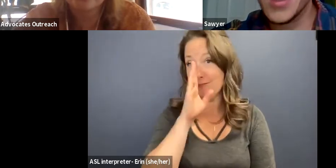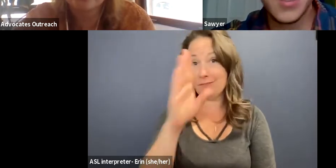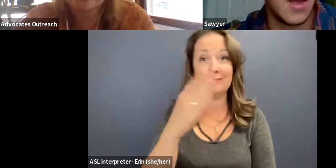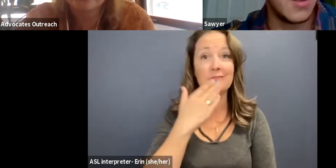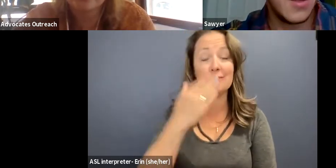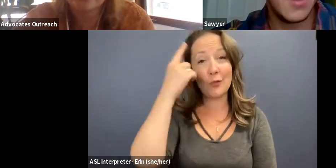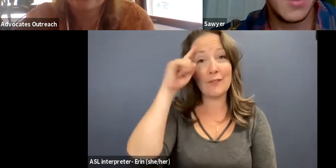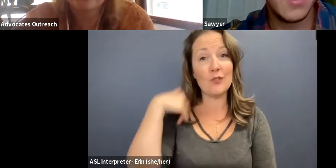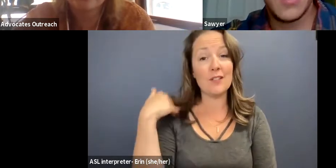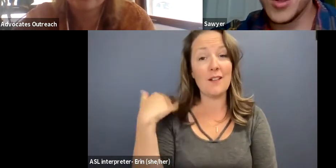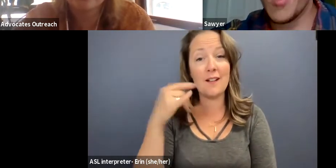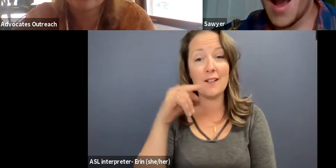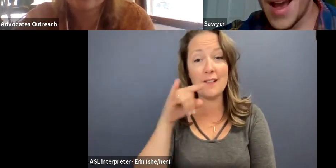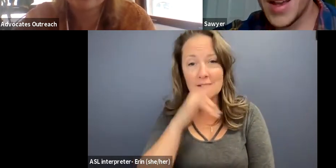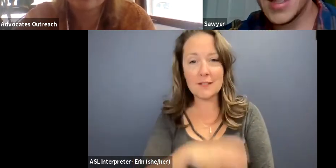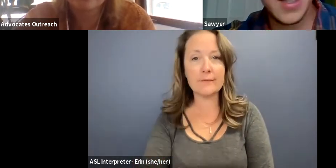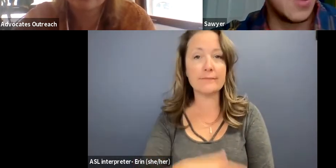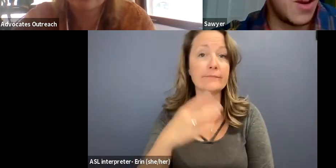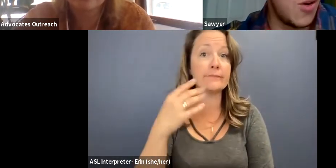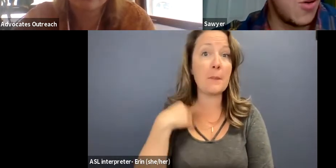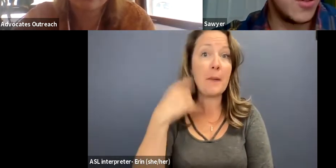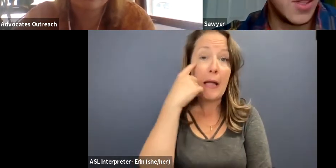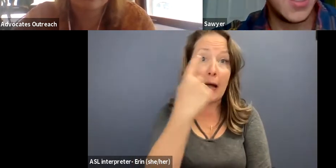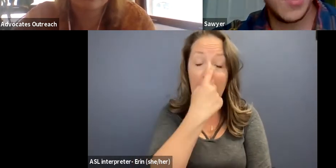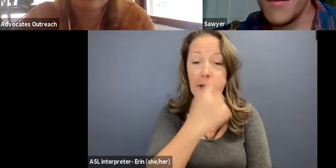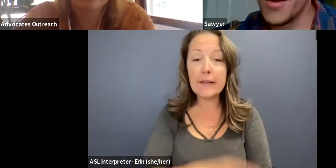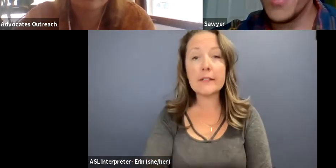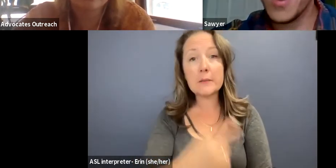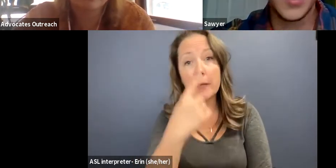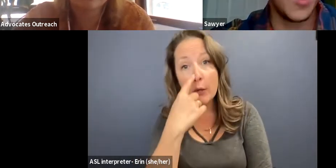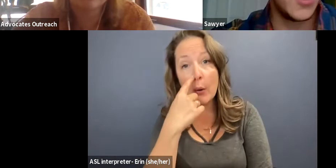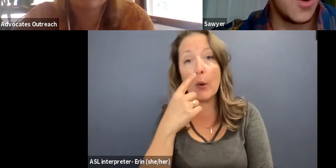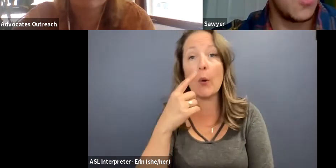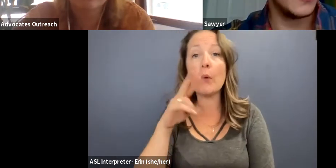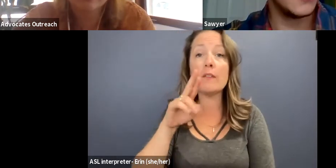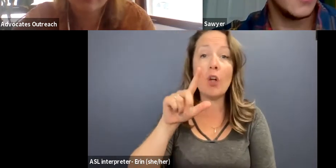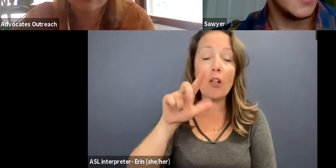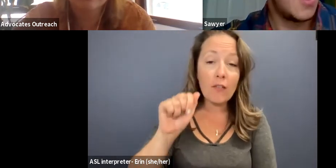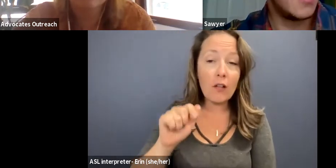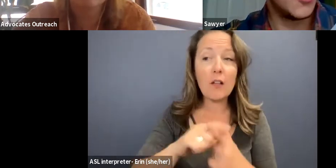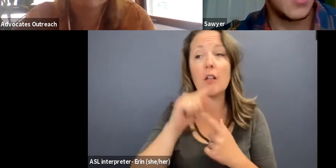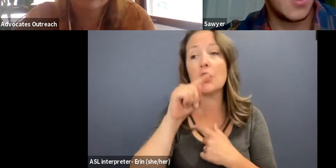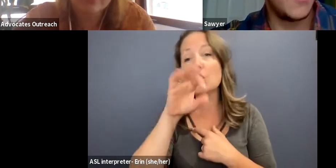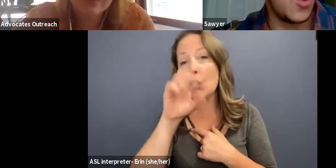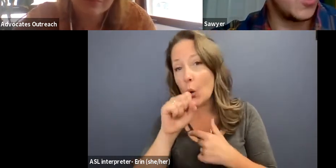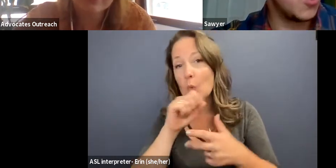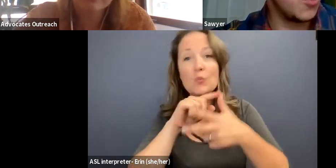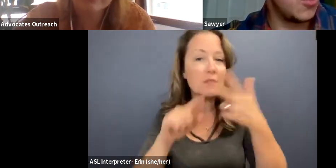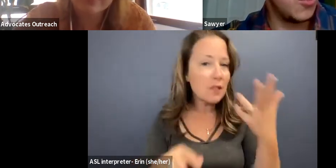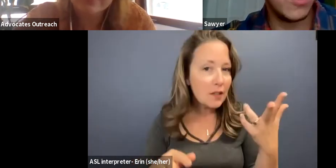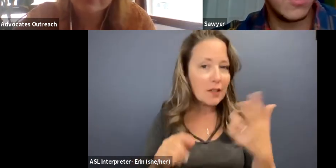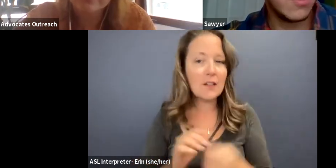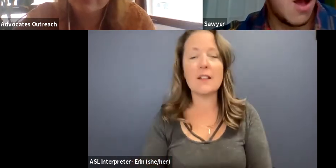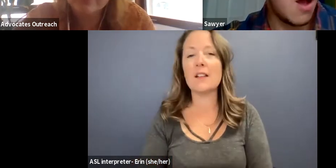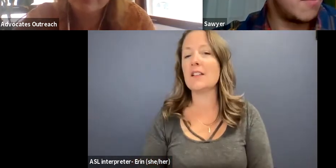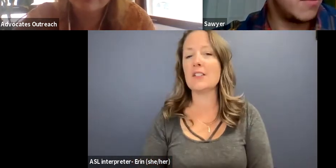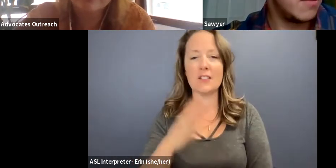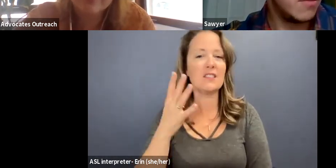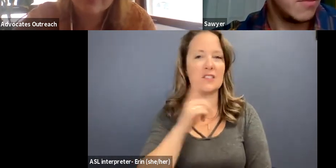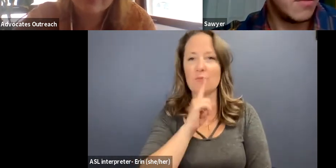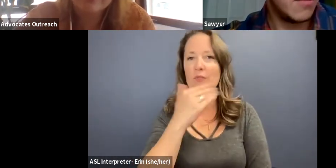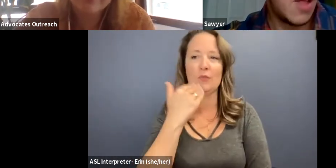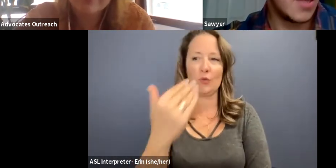going to the bathroom. But that, there's settings where we're not going to be naked because that's just like not what we